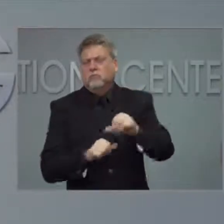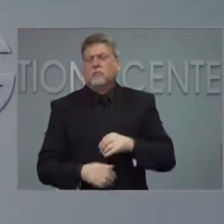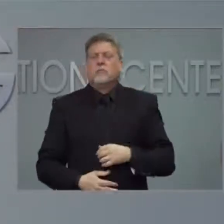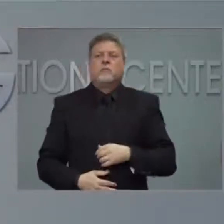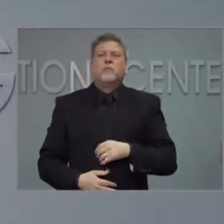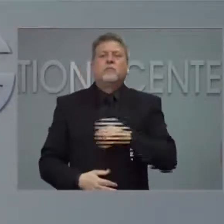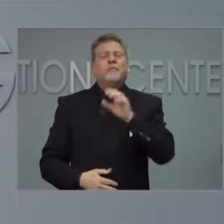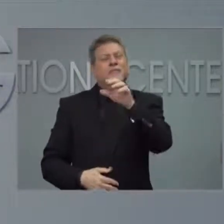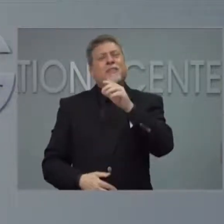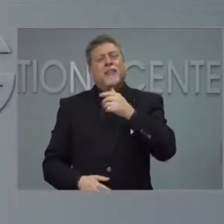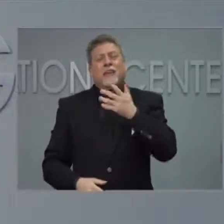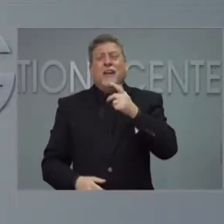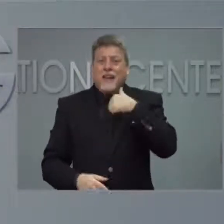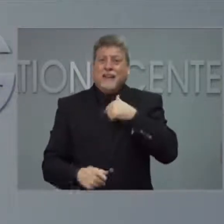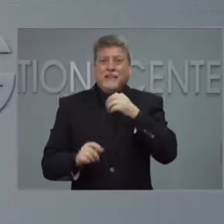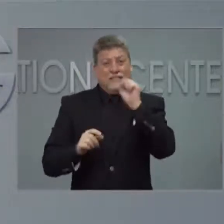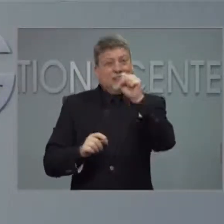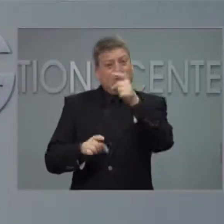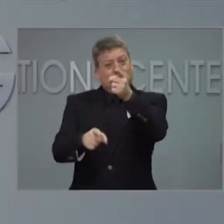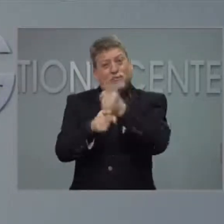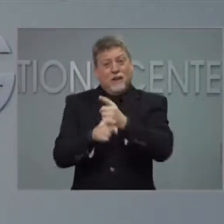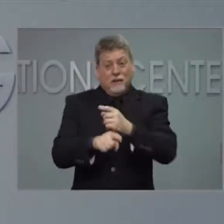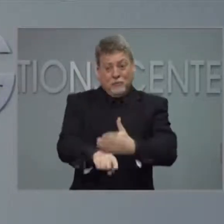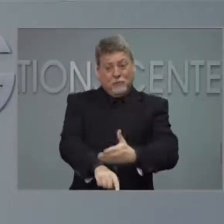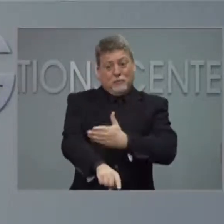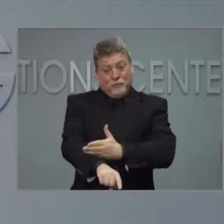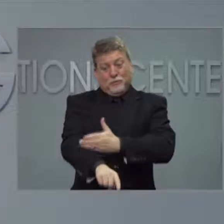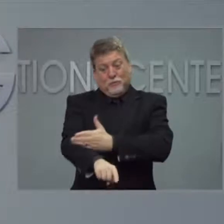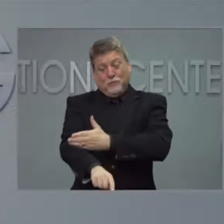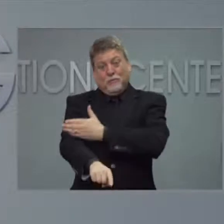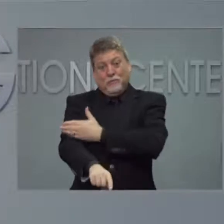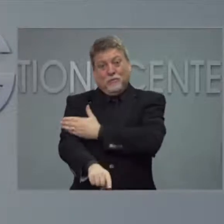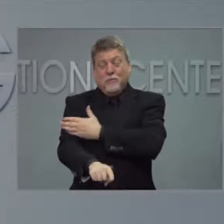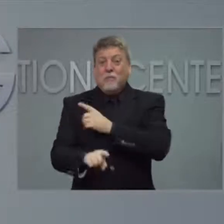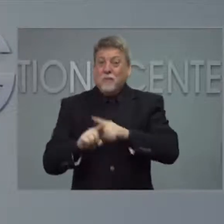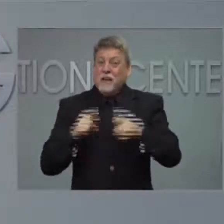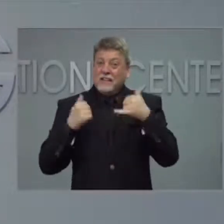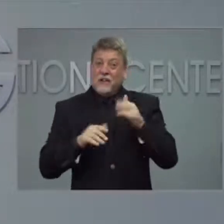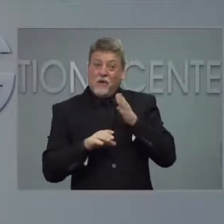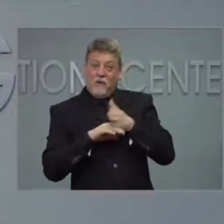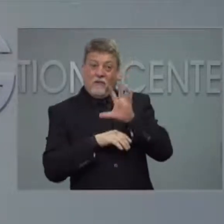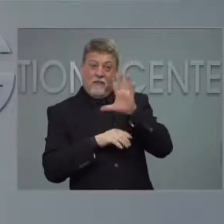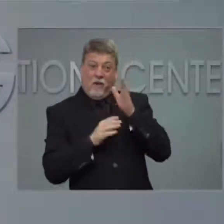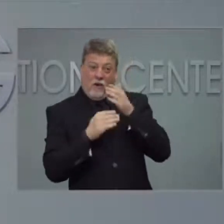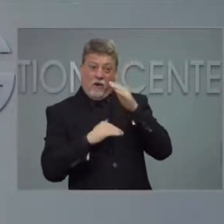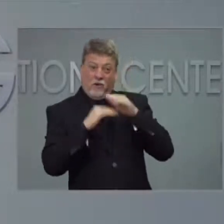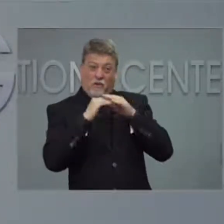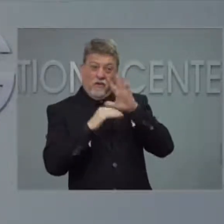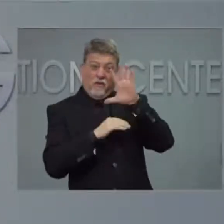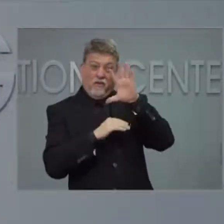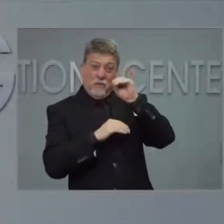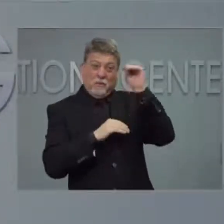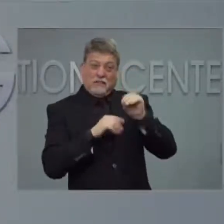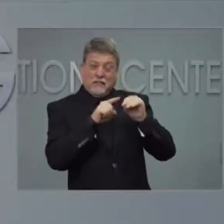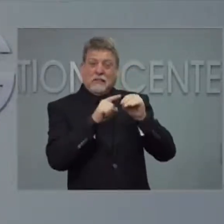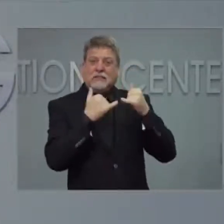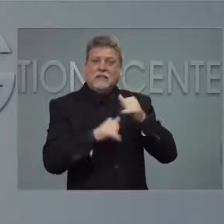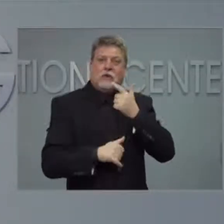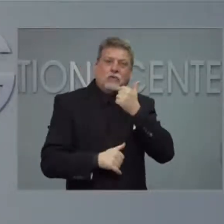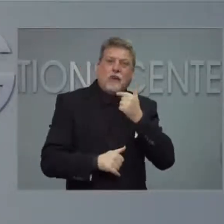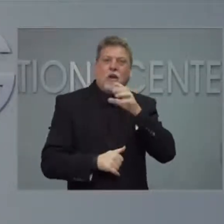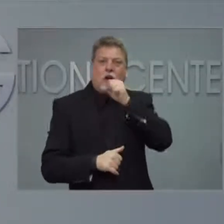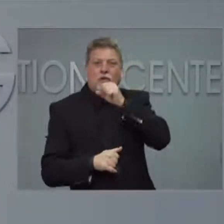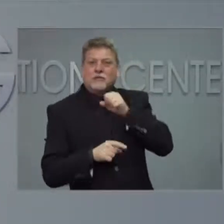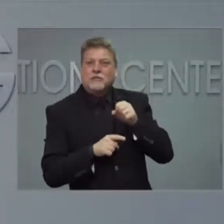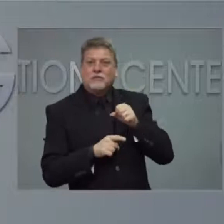trends are improving, but we saw that still more than 50% of our counties are either red or orange in terms of level